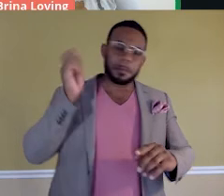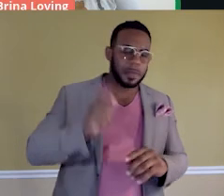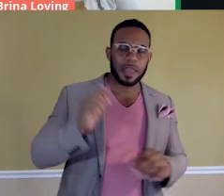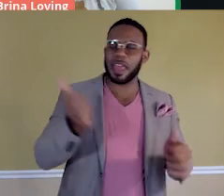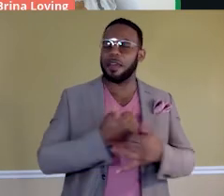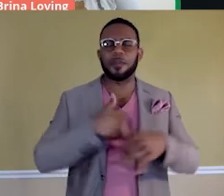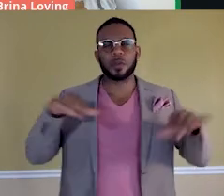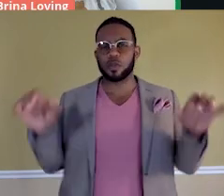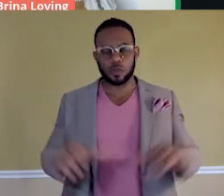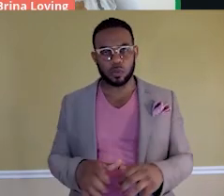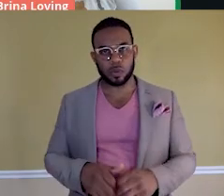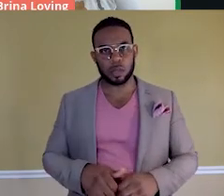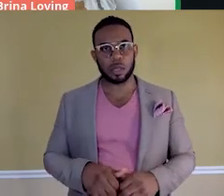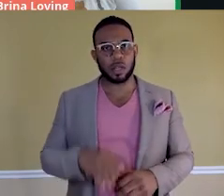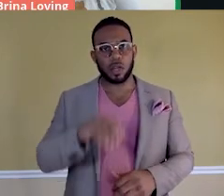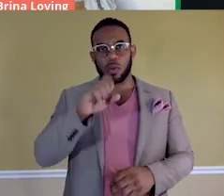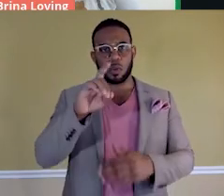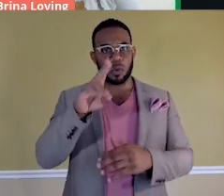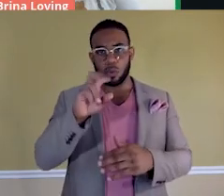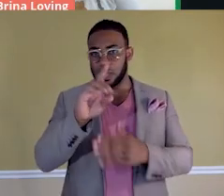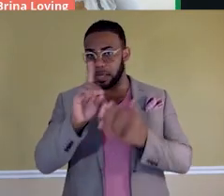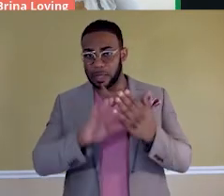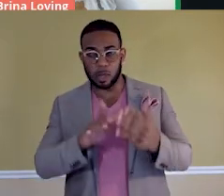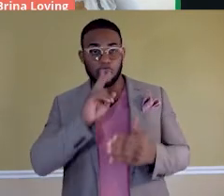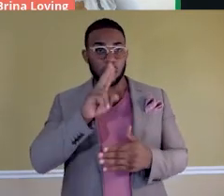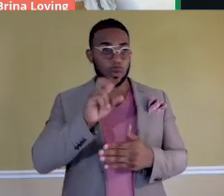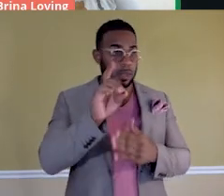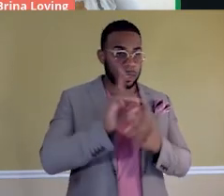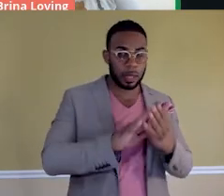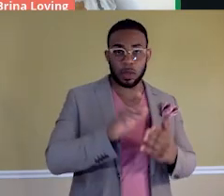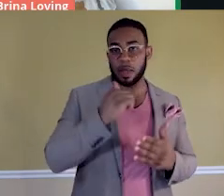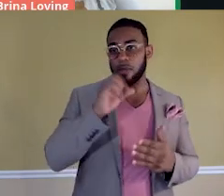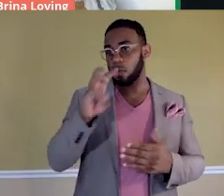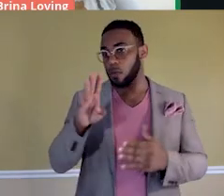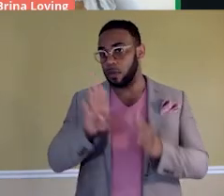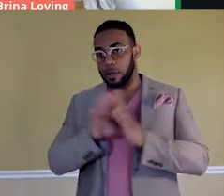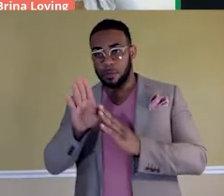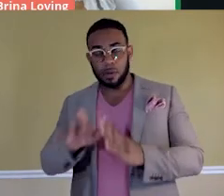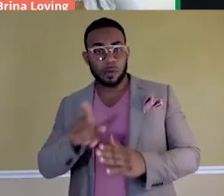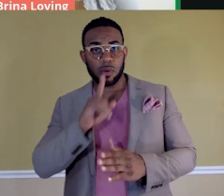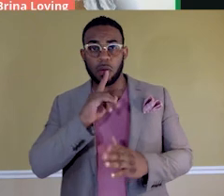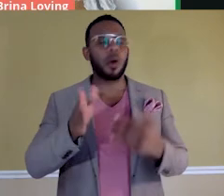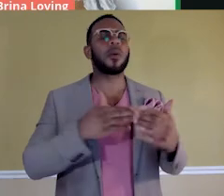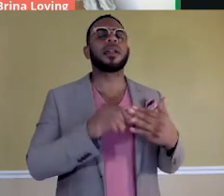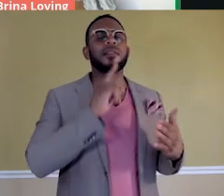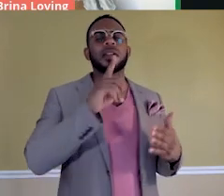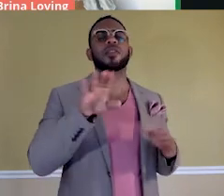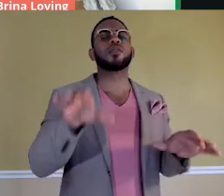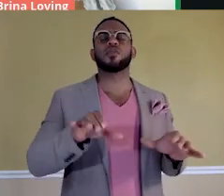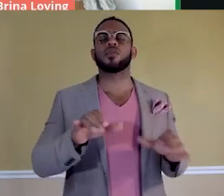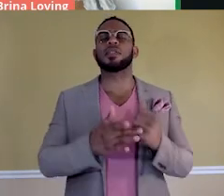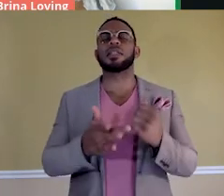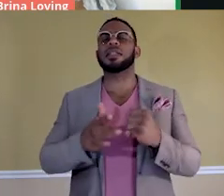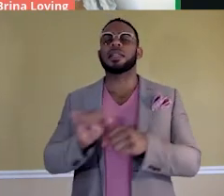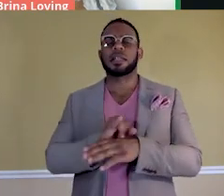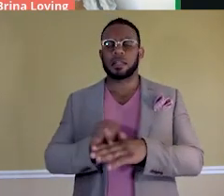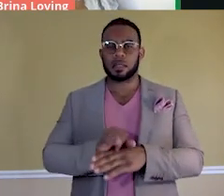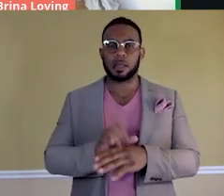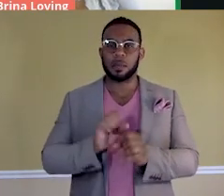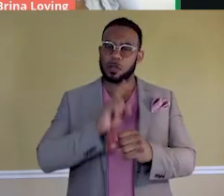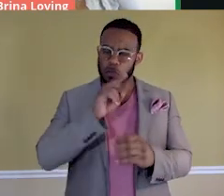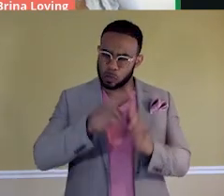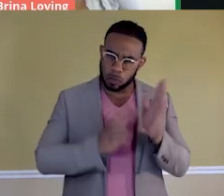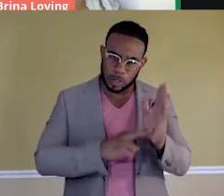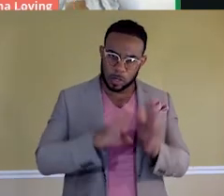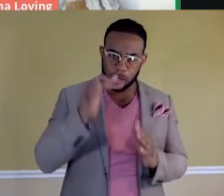everything we do. You're a UX designer, you're a UI UX designer, you're a software developer, you are whatever it is you're doing in the tech industry. Make sure